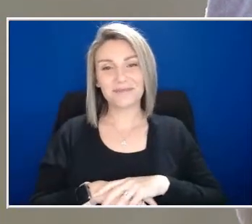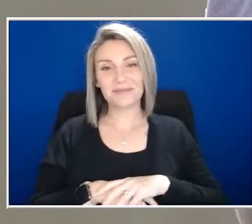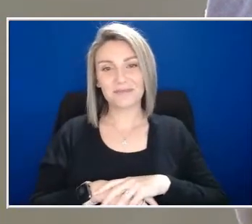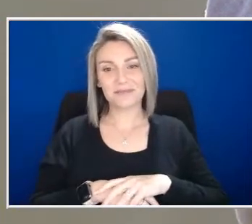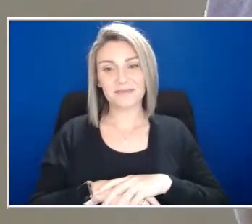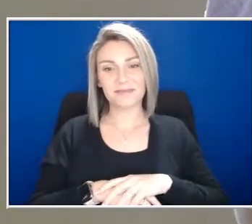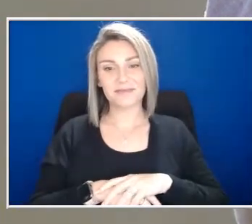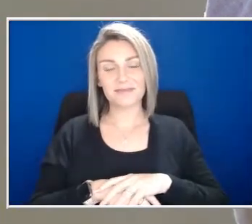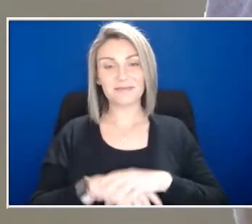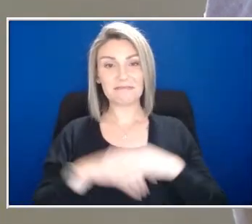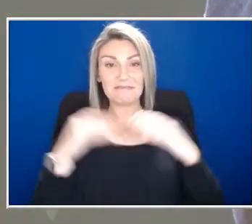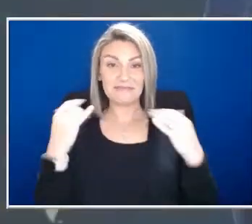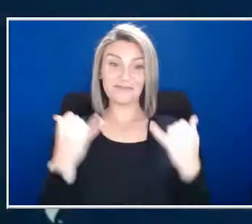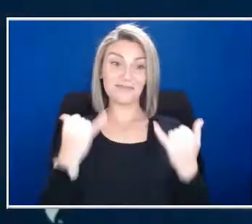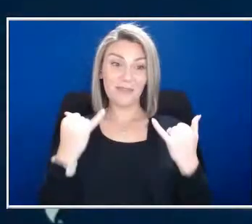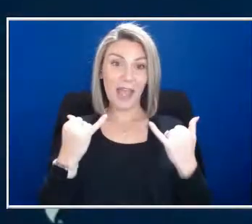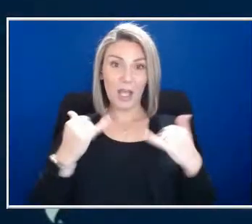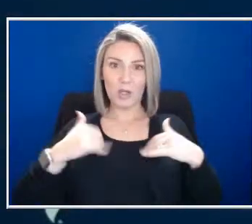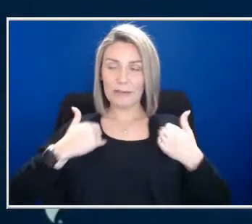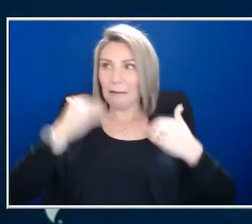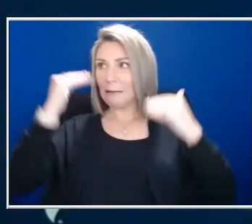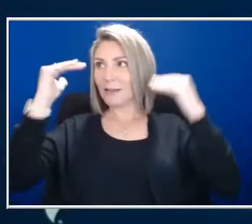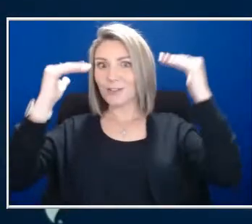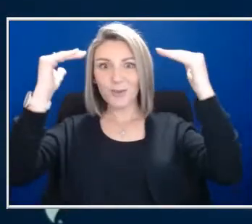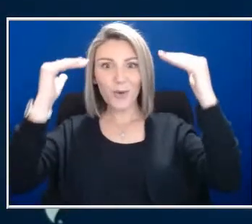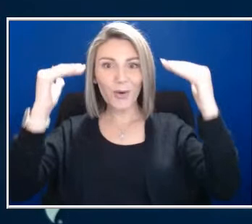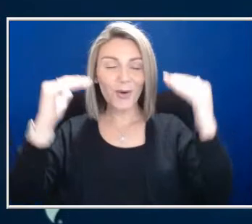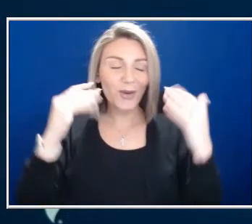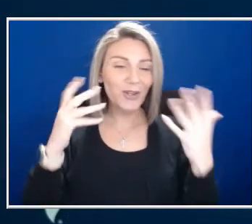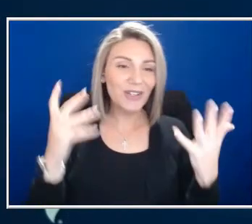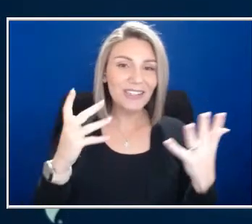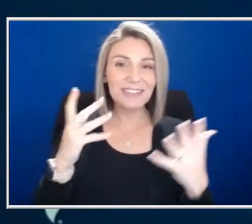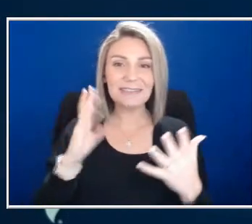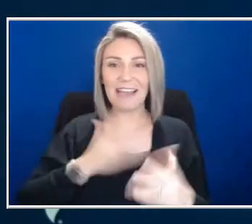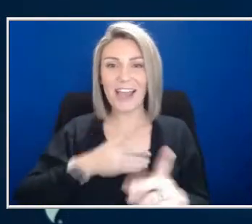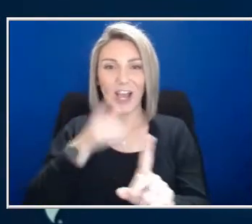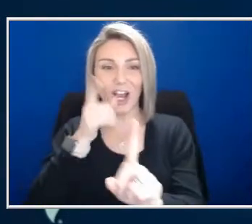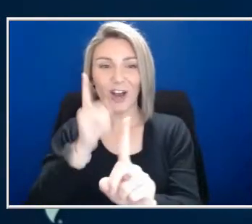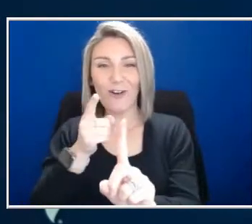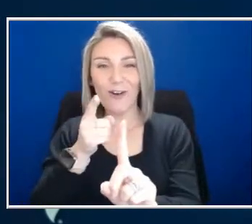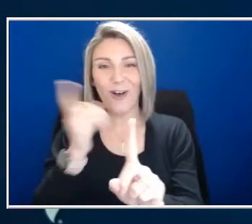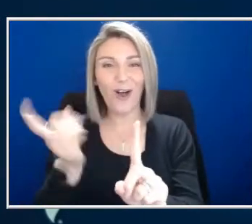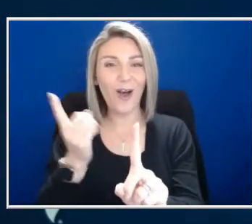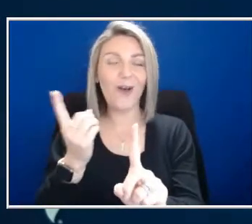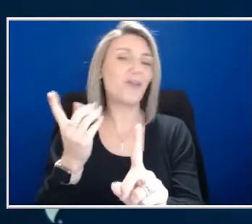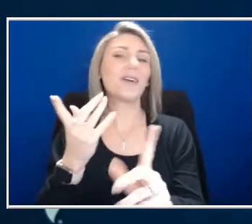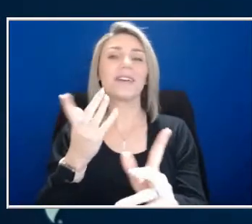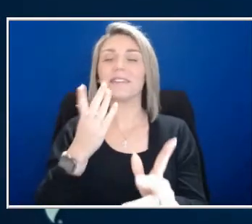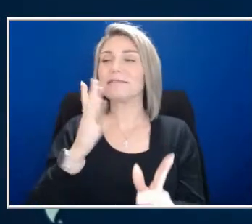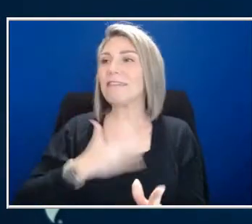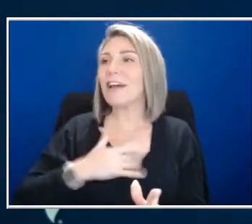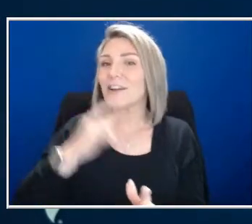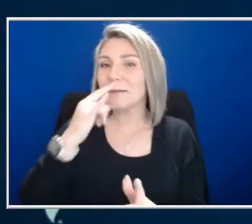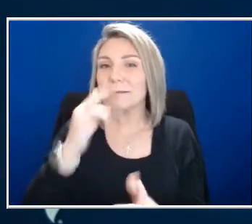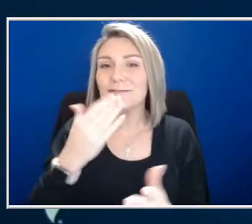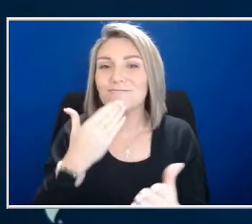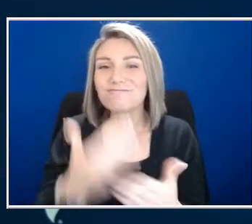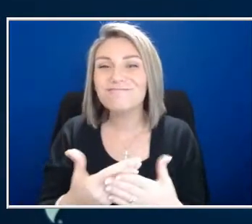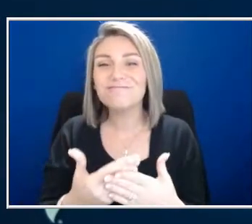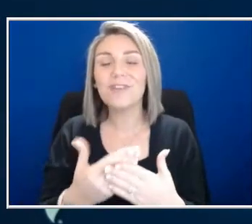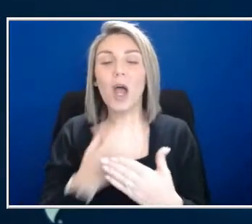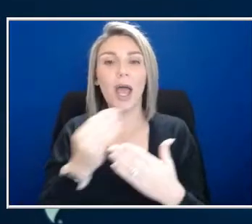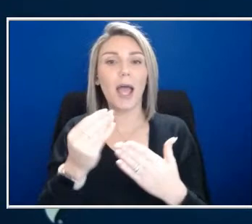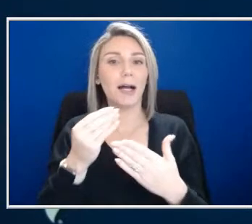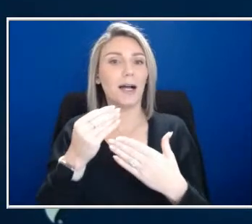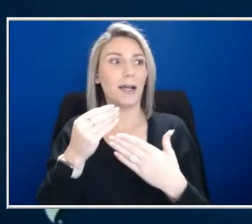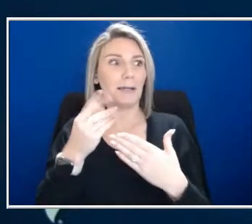now they're young adults, and our goal has always been, our kids are good people that are productive adults, and I